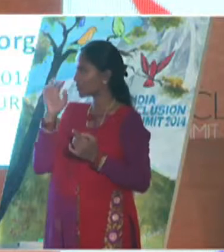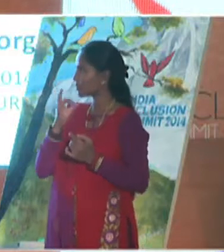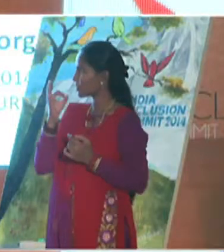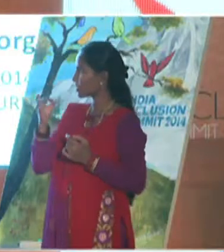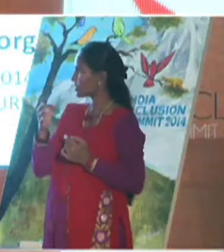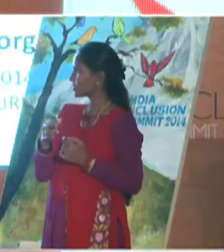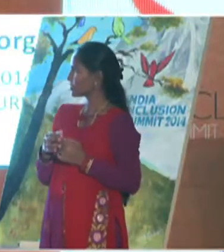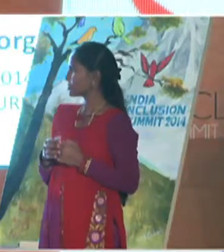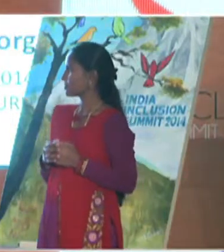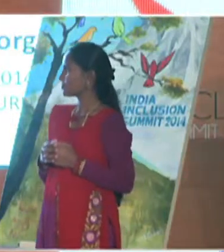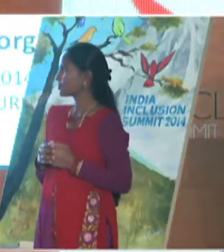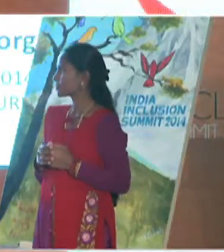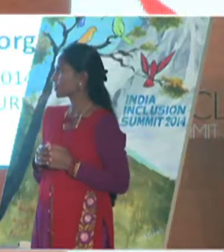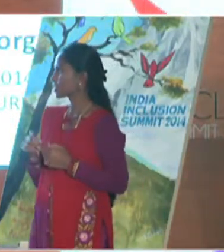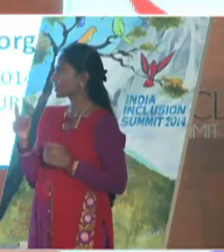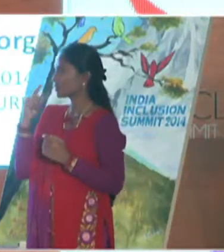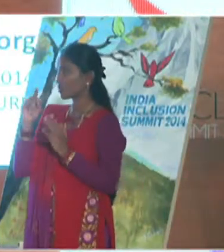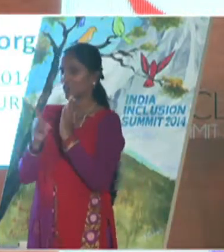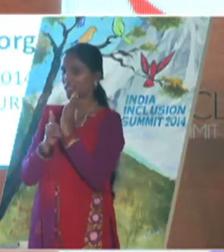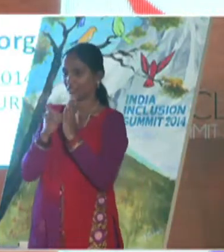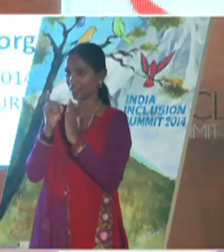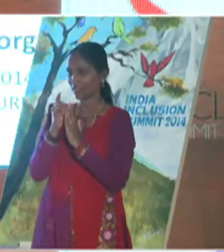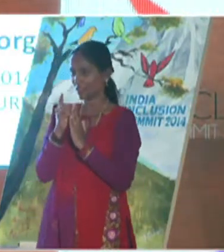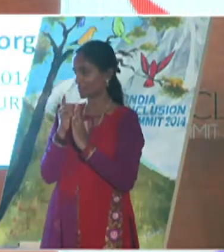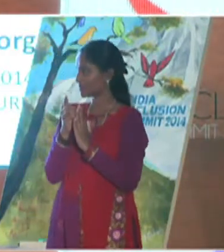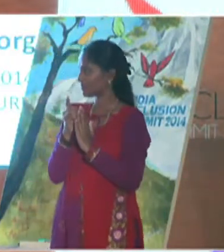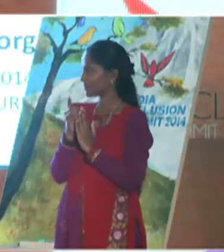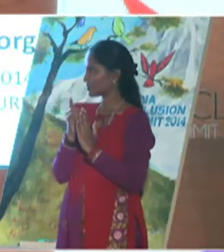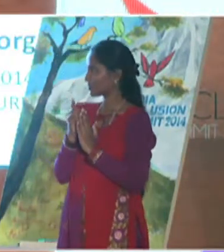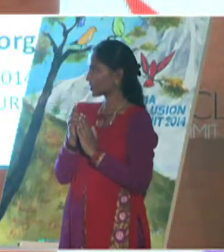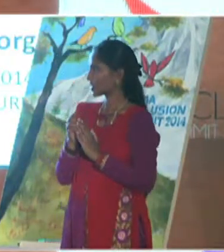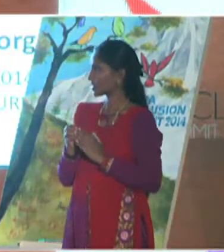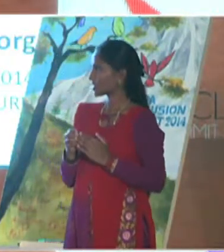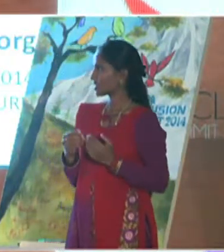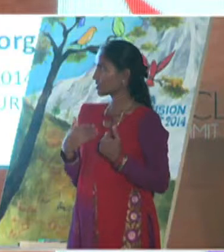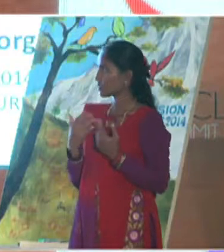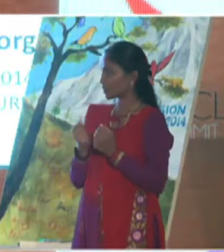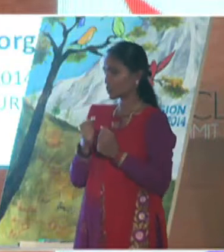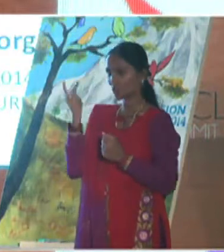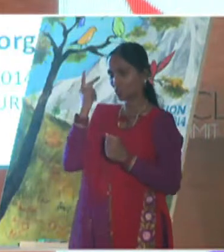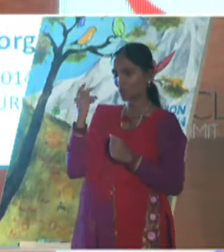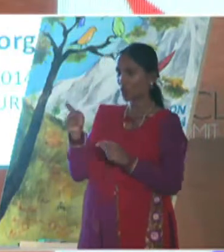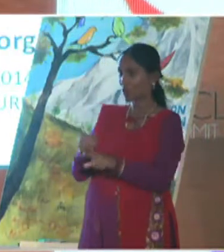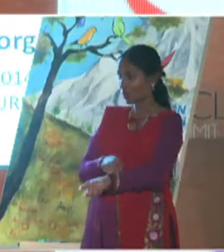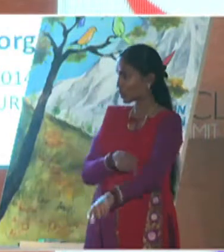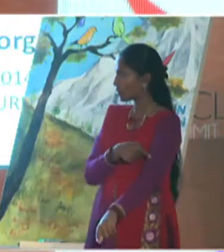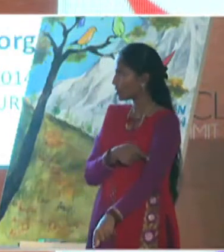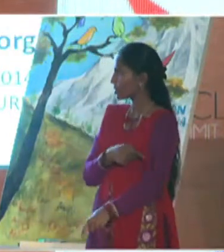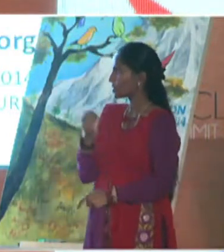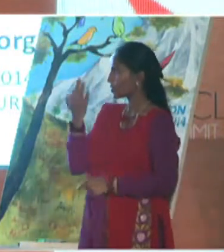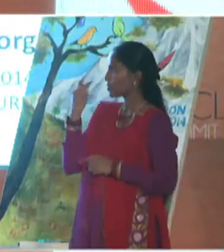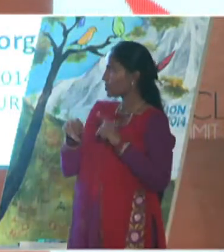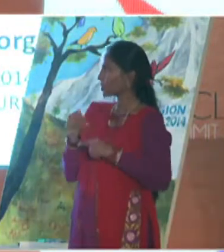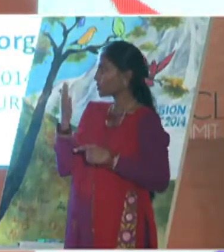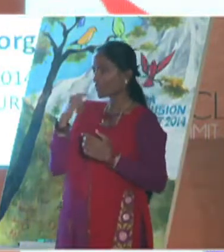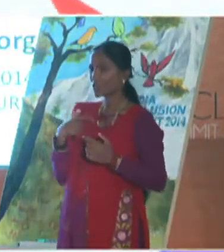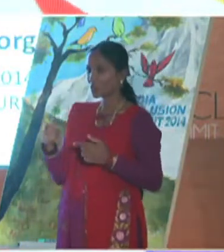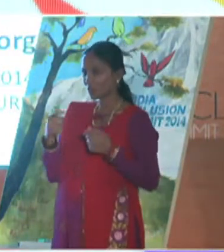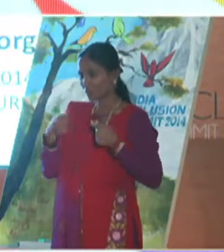thought, what can we do to give them a better future? And we gave it a long thought. Because people say, why you're in